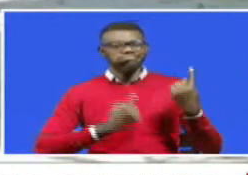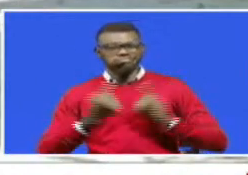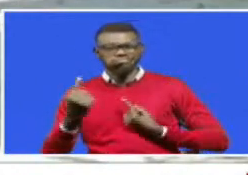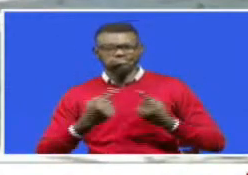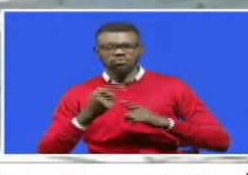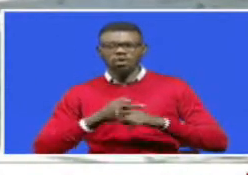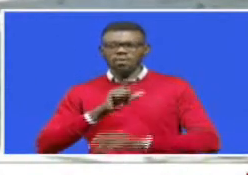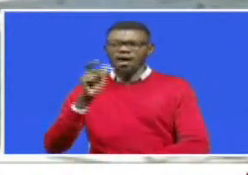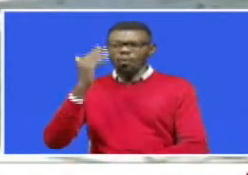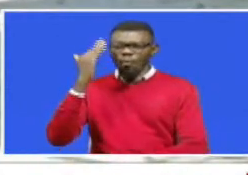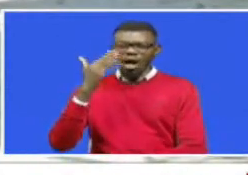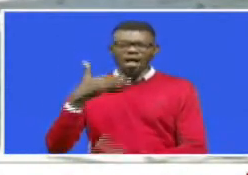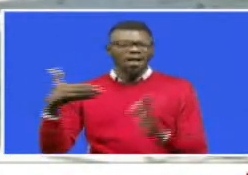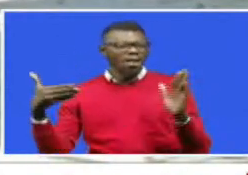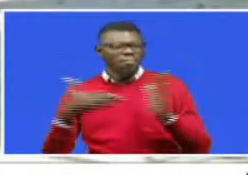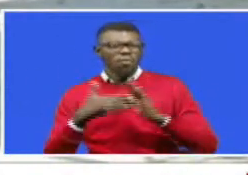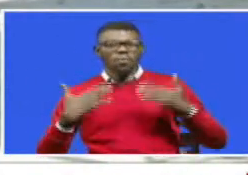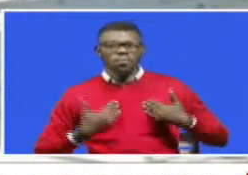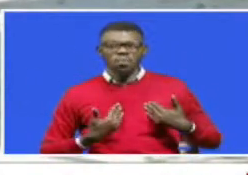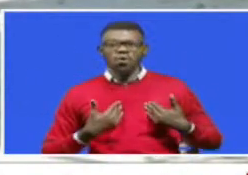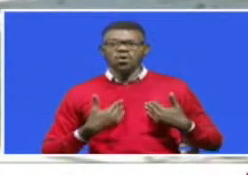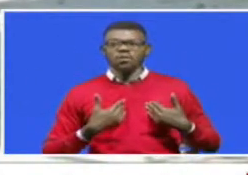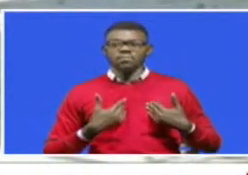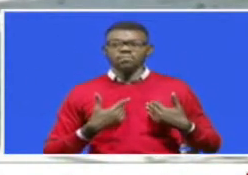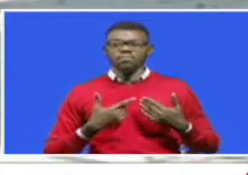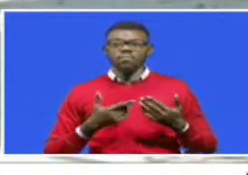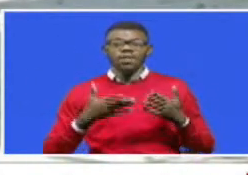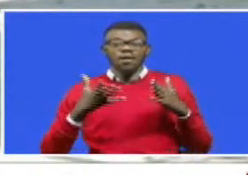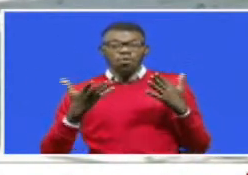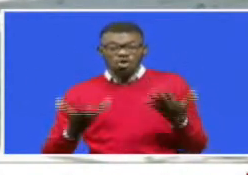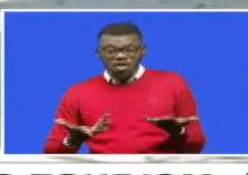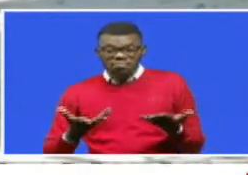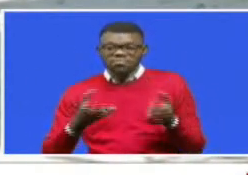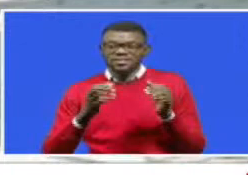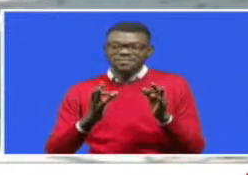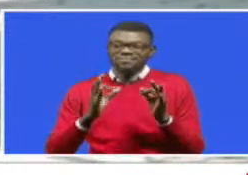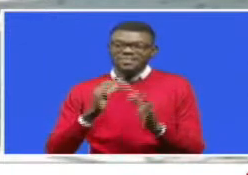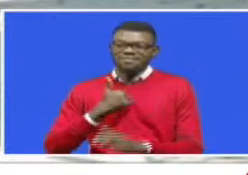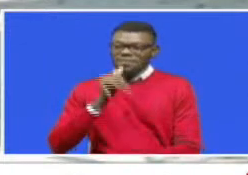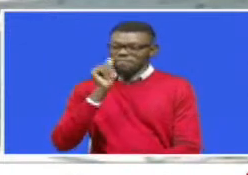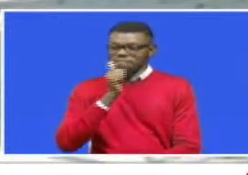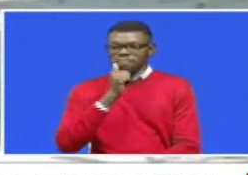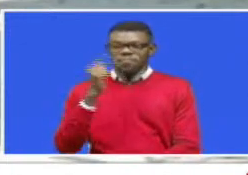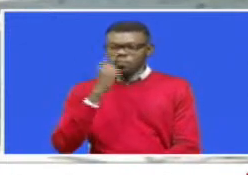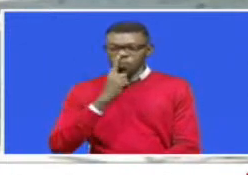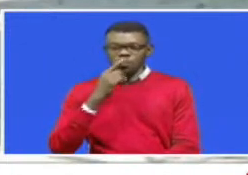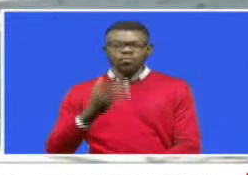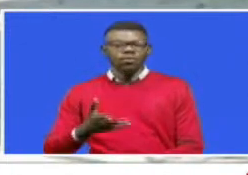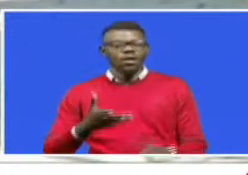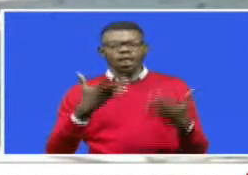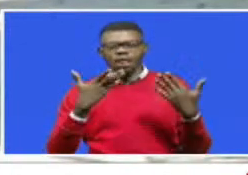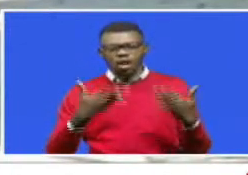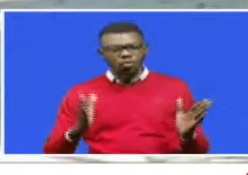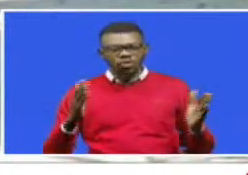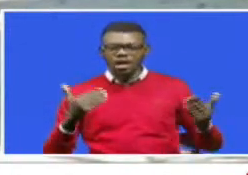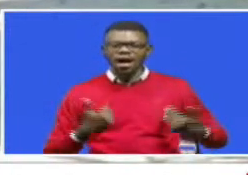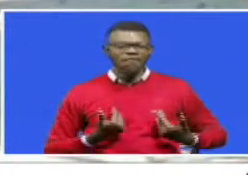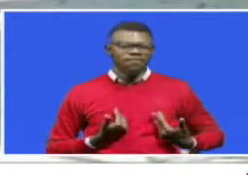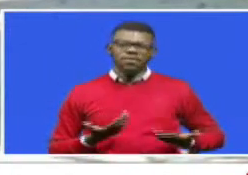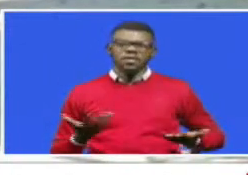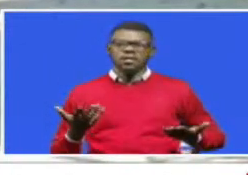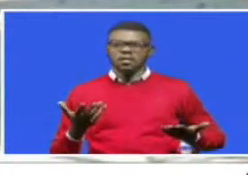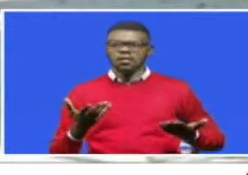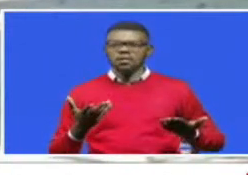traveling, except those who own private homes or have parents. The sector continues to incur huge losses, with the third wave derailing